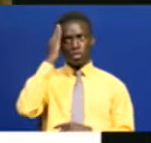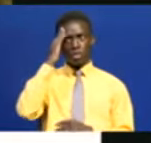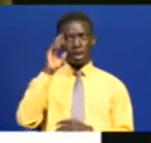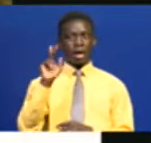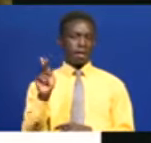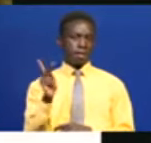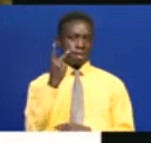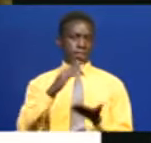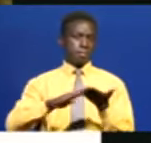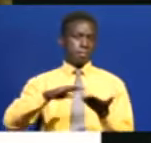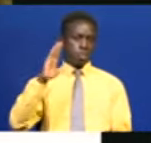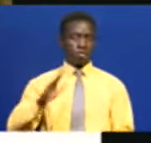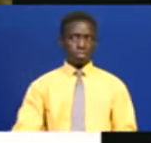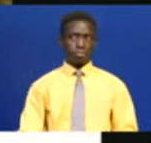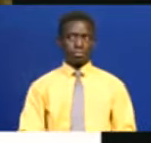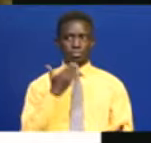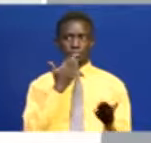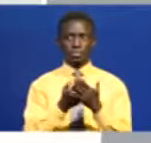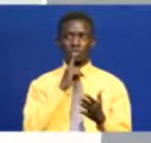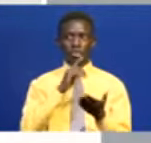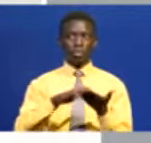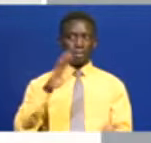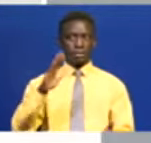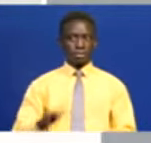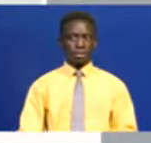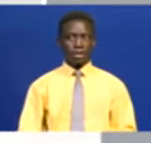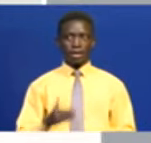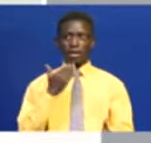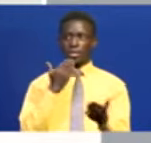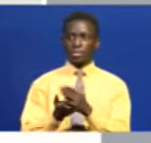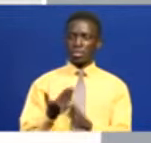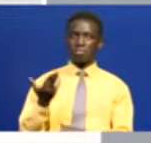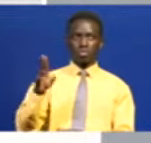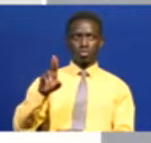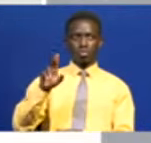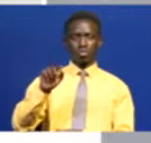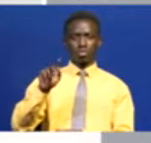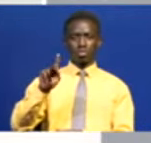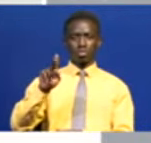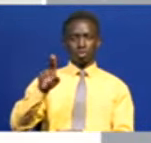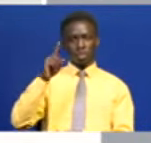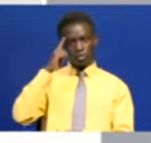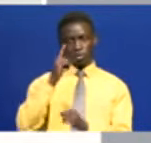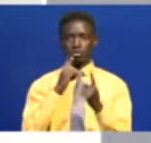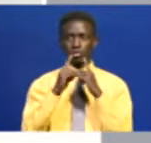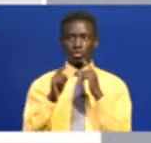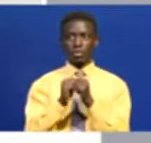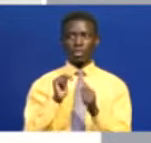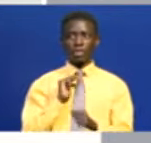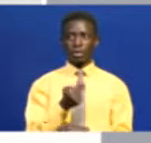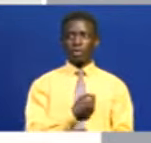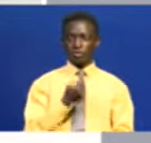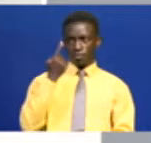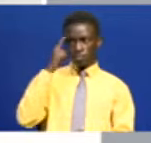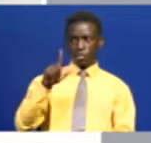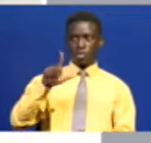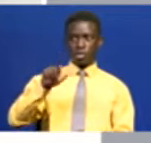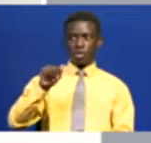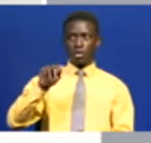more. Thank you so much. Thank you, Utku, for talking to us, and for you, Lawrence. You seem to be